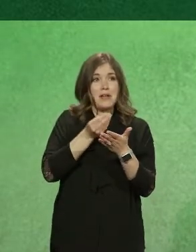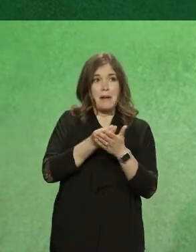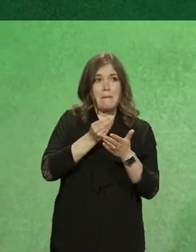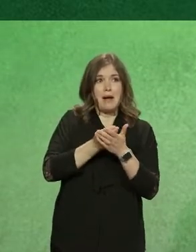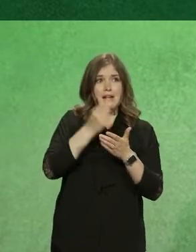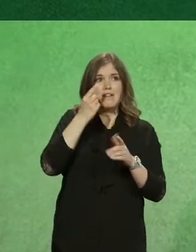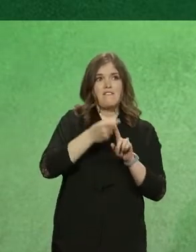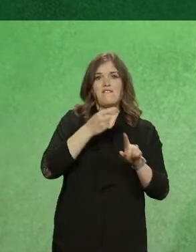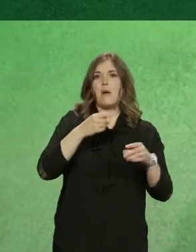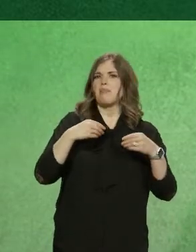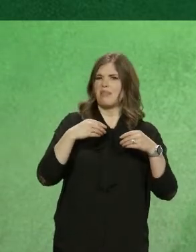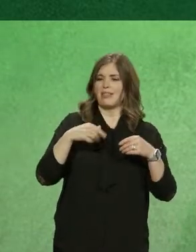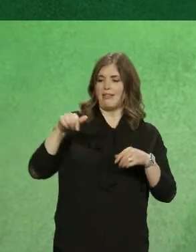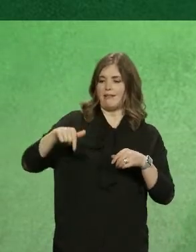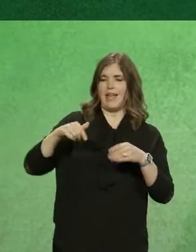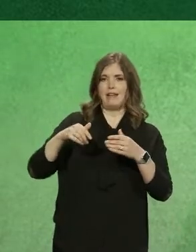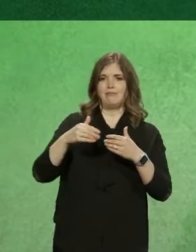is